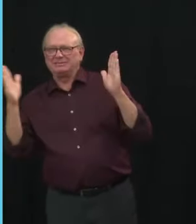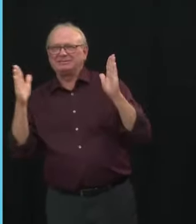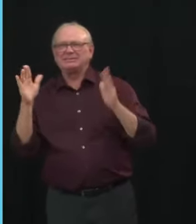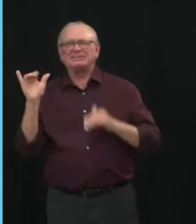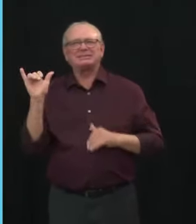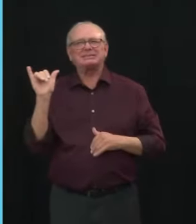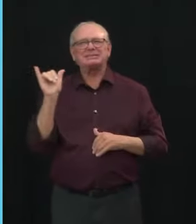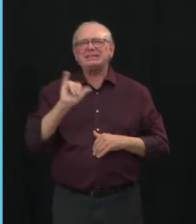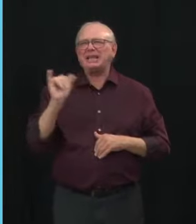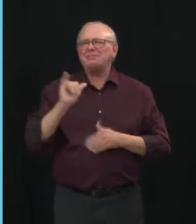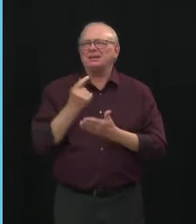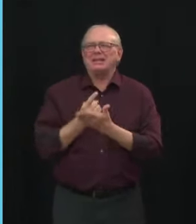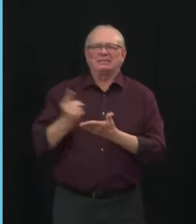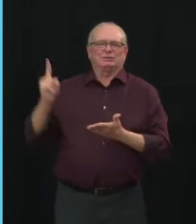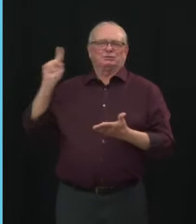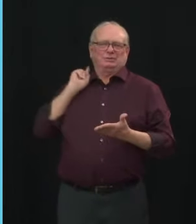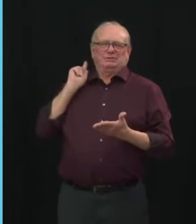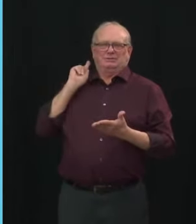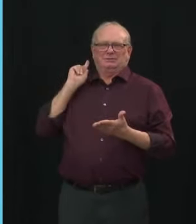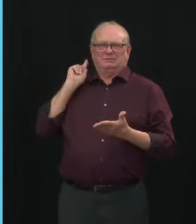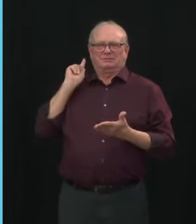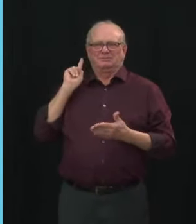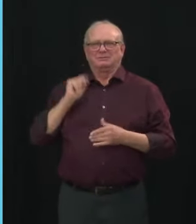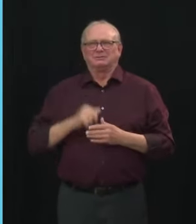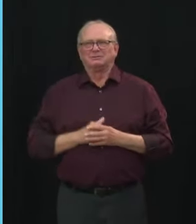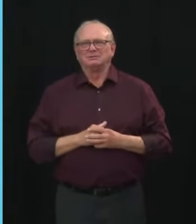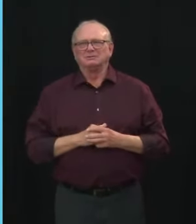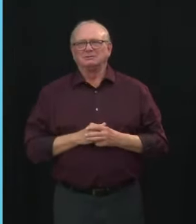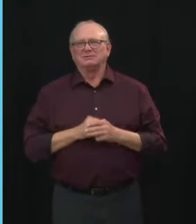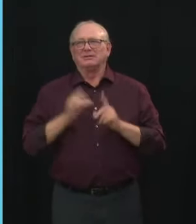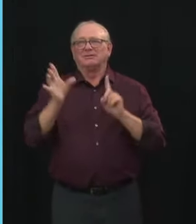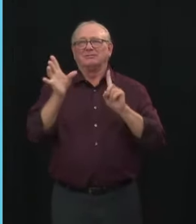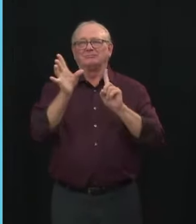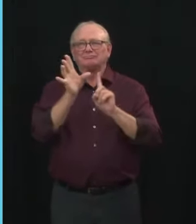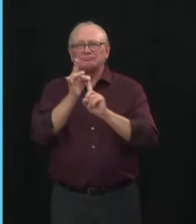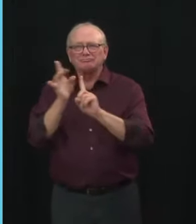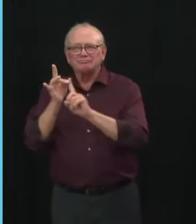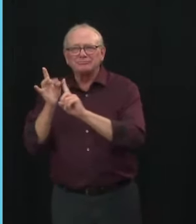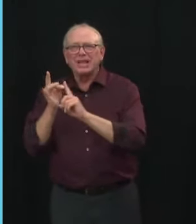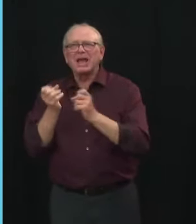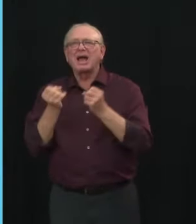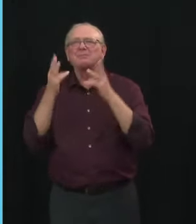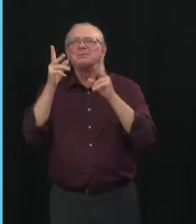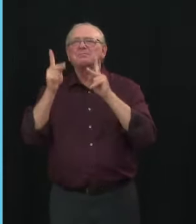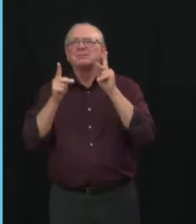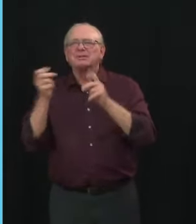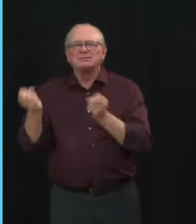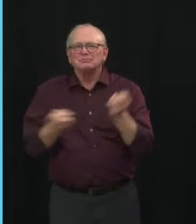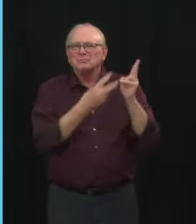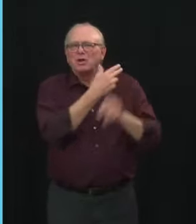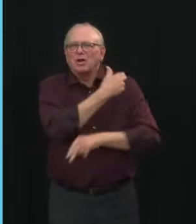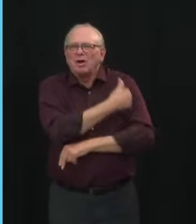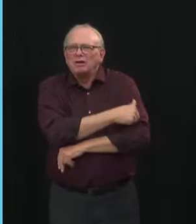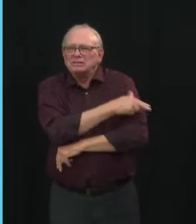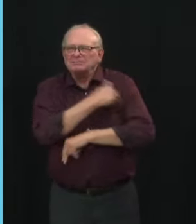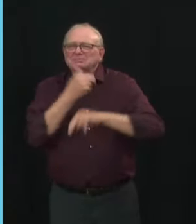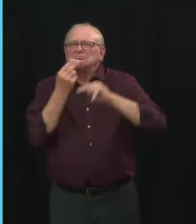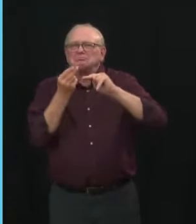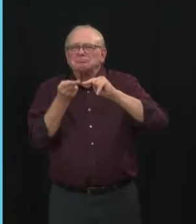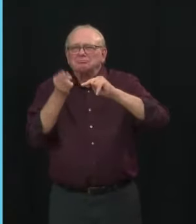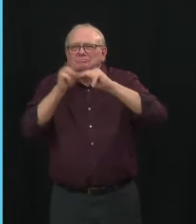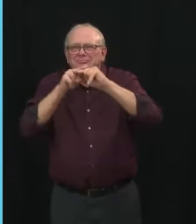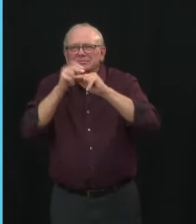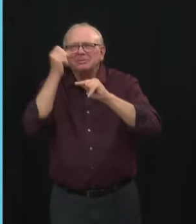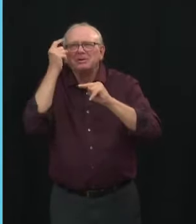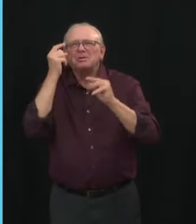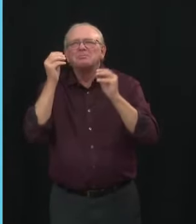are increases in virus circulation and hospital admissions, but they're smaller and moving more slowly than we saw in the